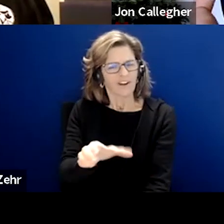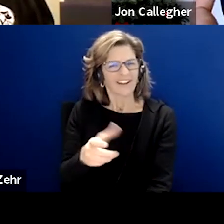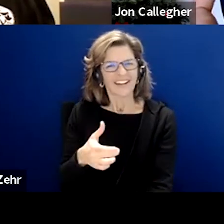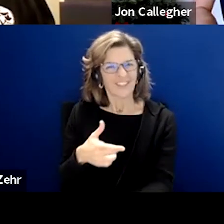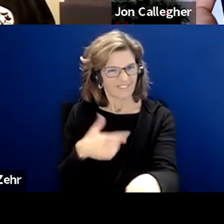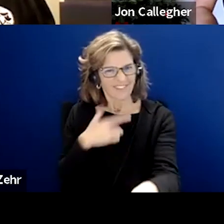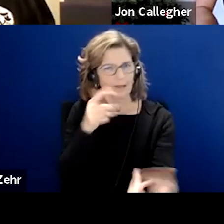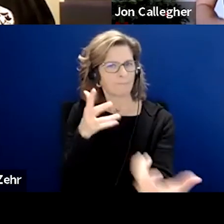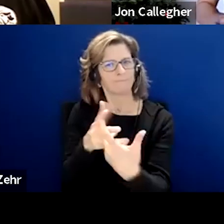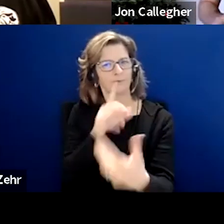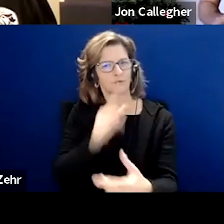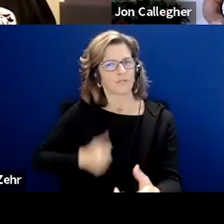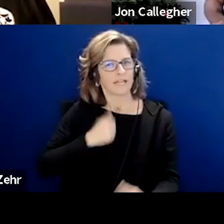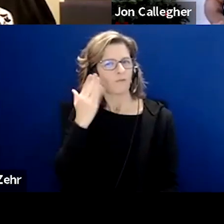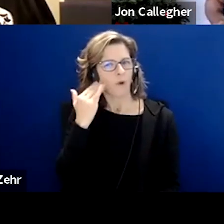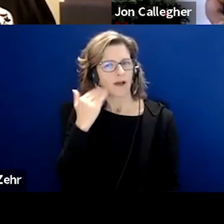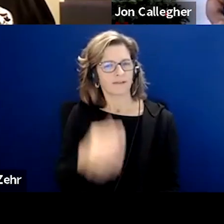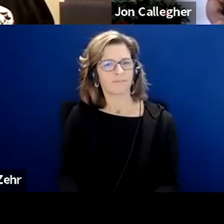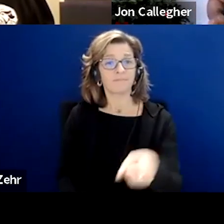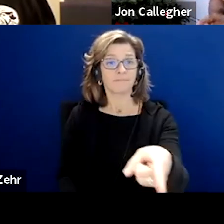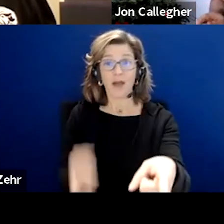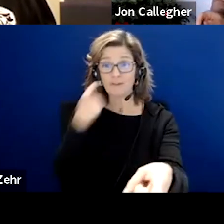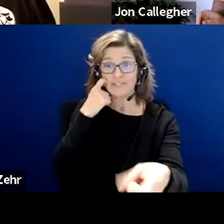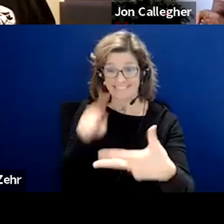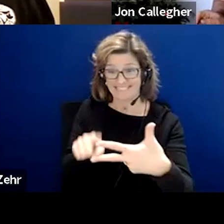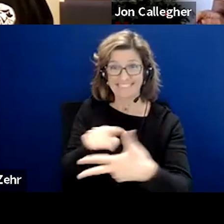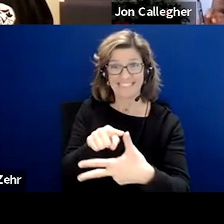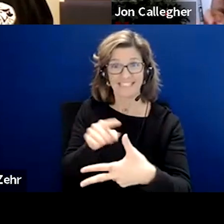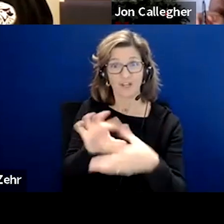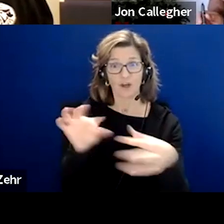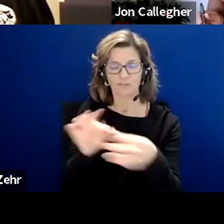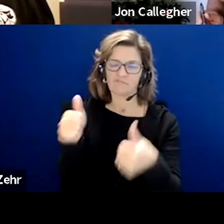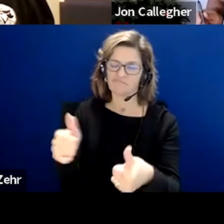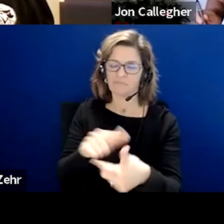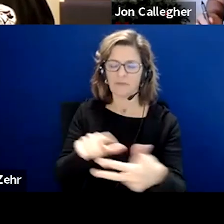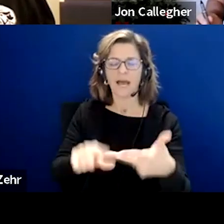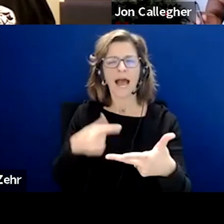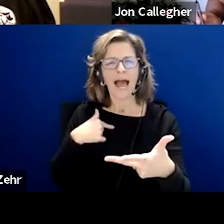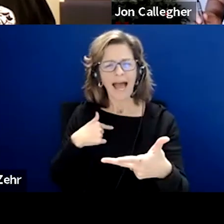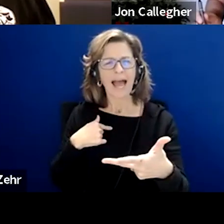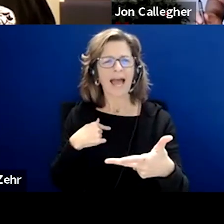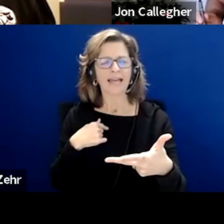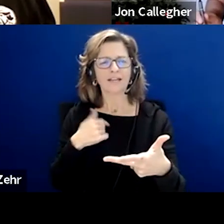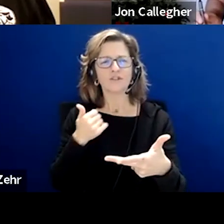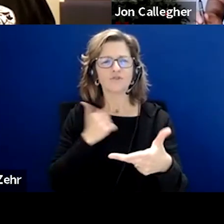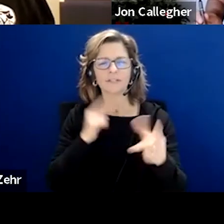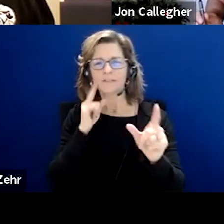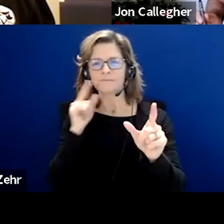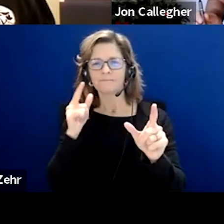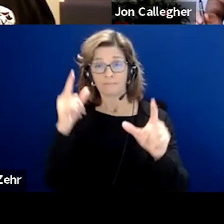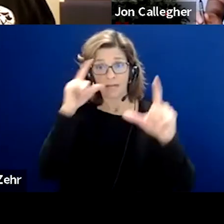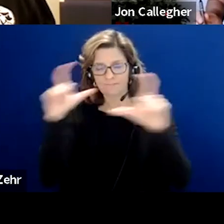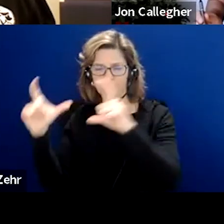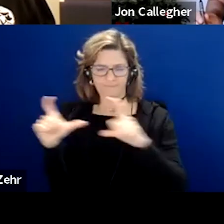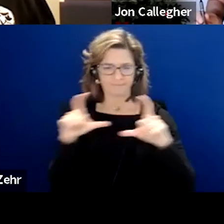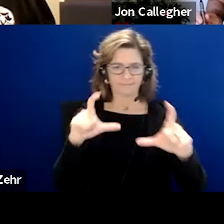in addition to the two great points made there, I was also thinking about this and looking through the lens of